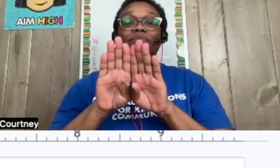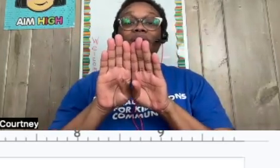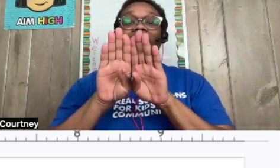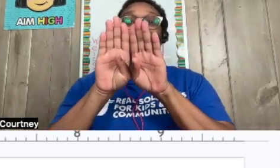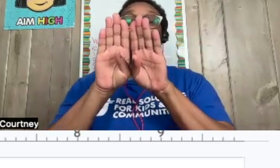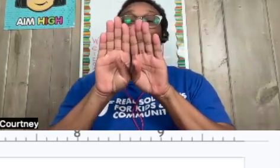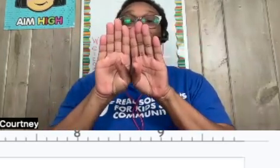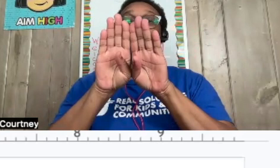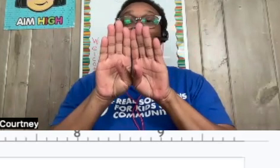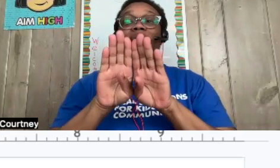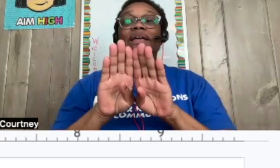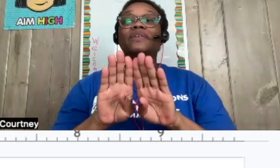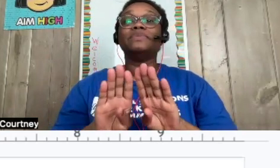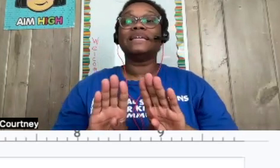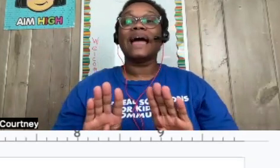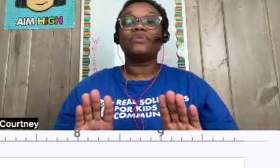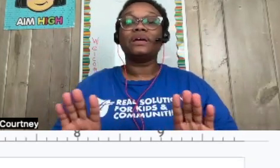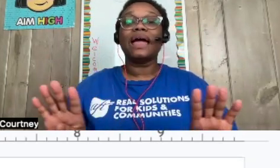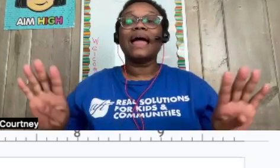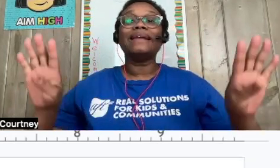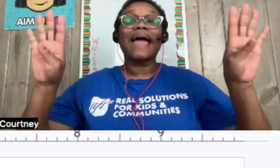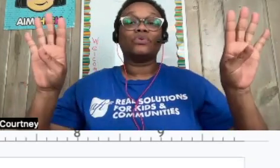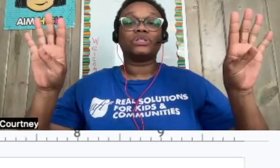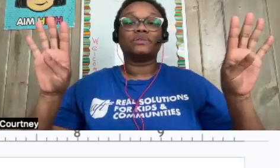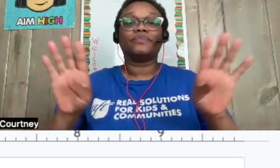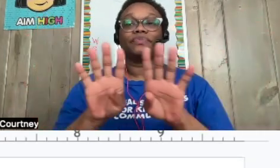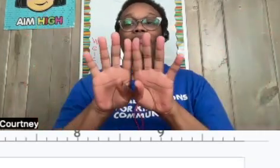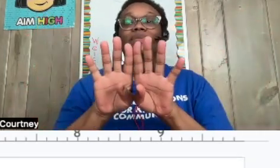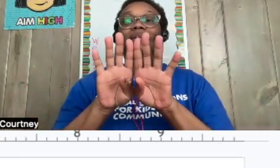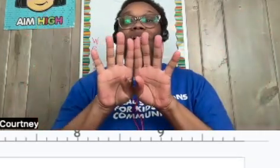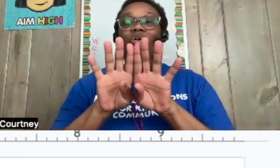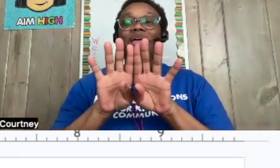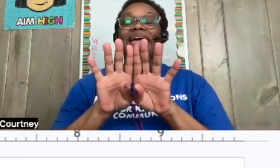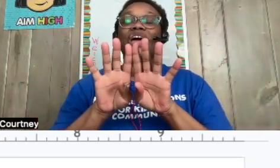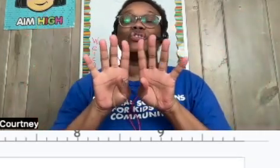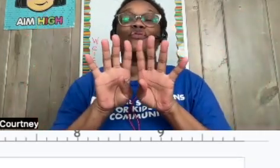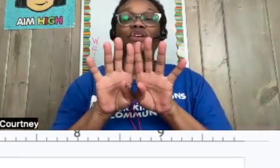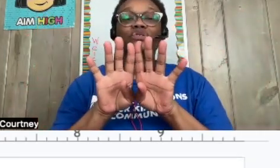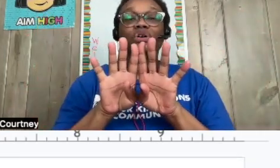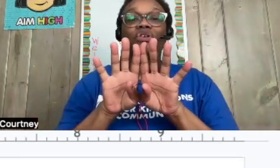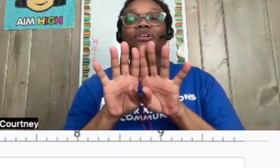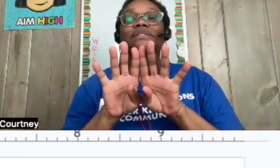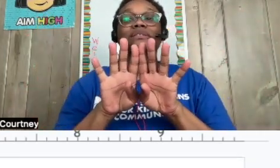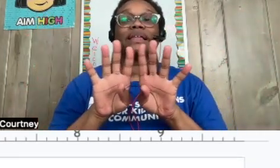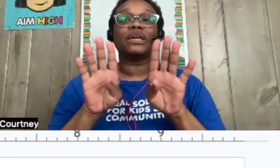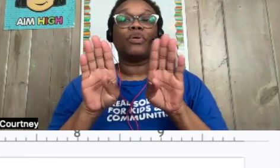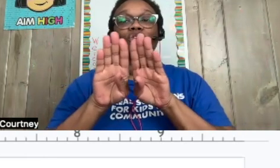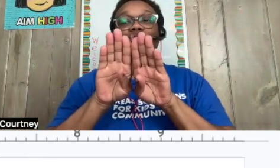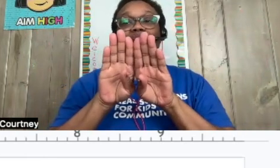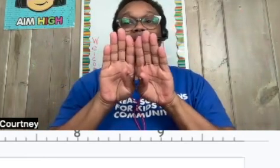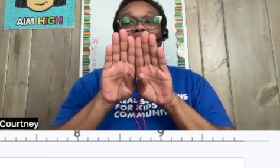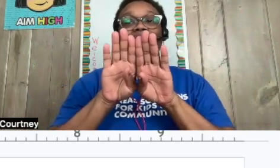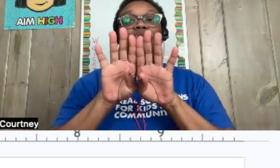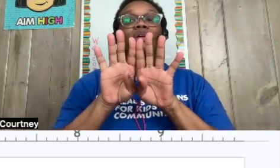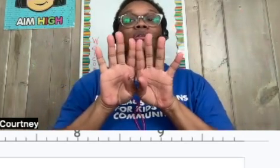together and you're going to bring them down and out. Okay, now your fingers are slightly apart,